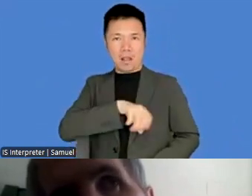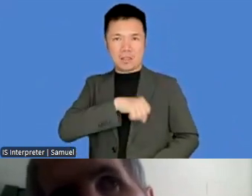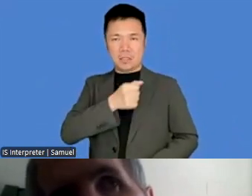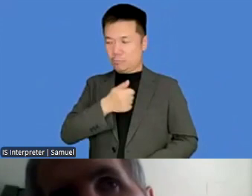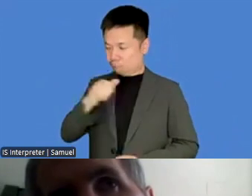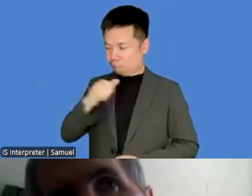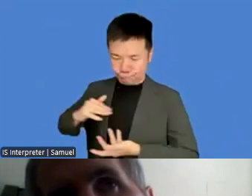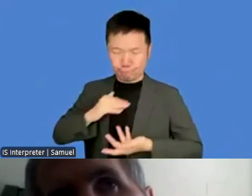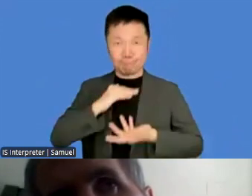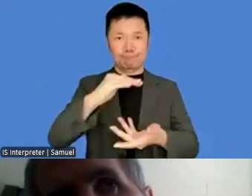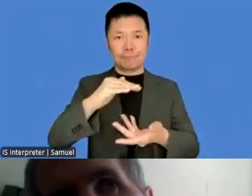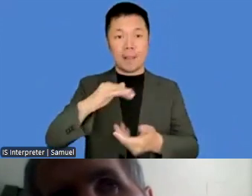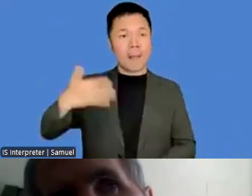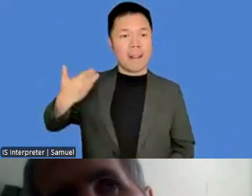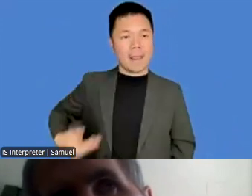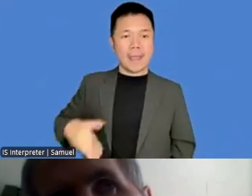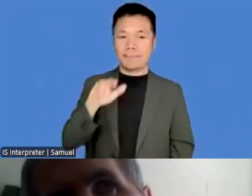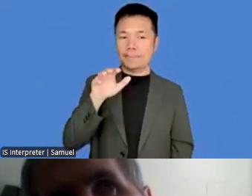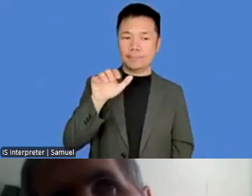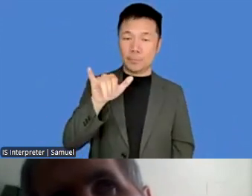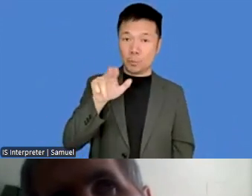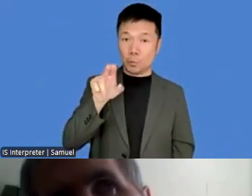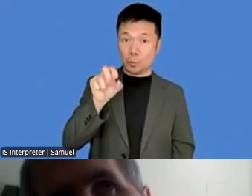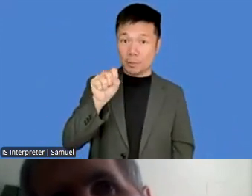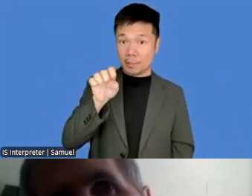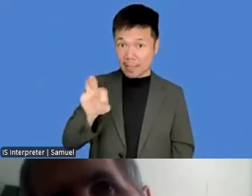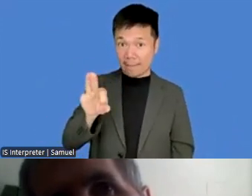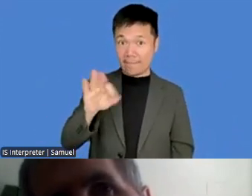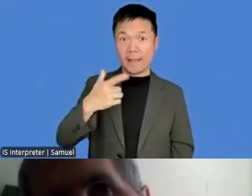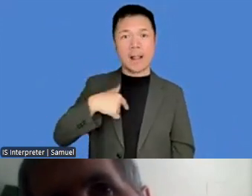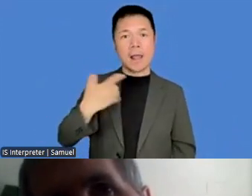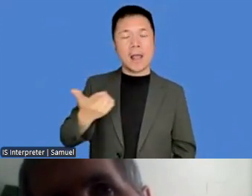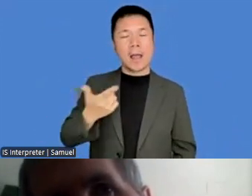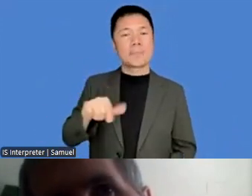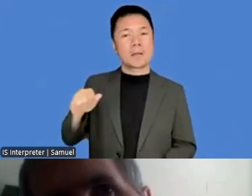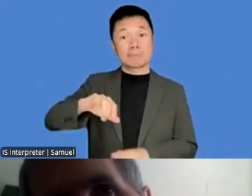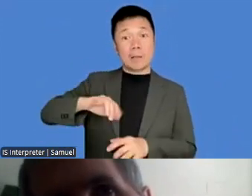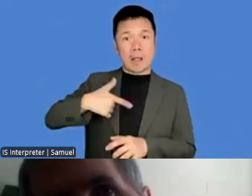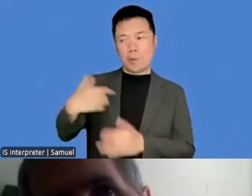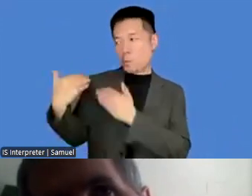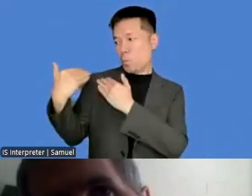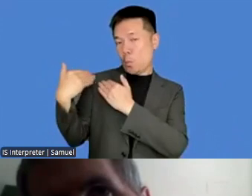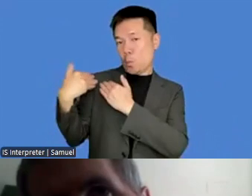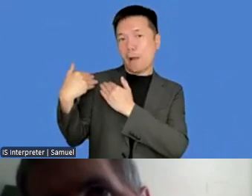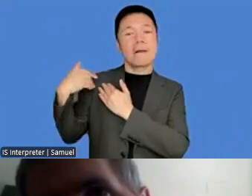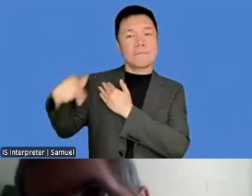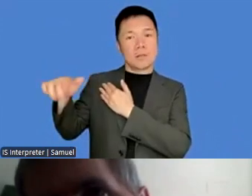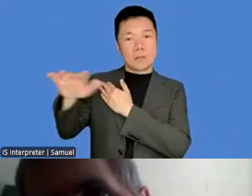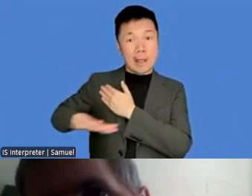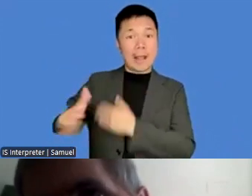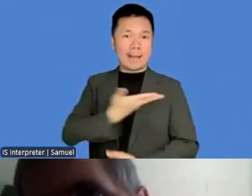am Yusuf Hamdouna, and Gaza area manager for the Italian NGO